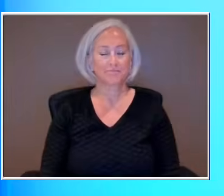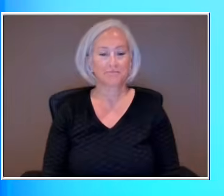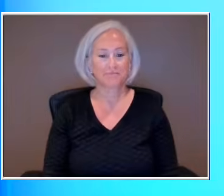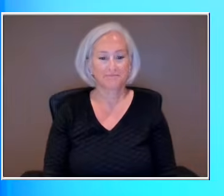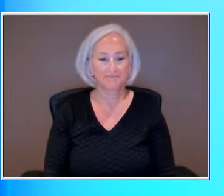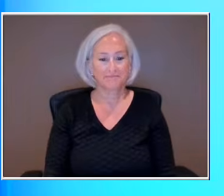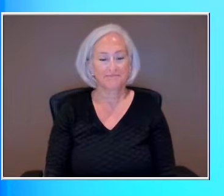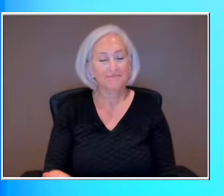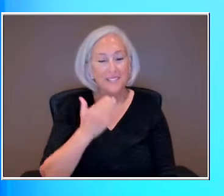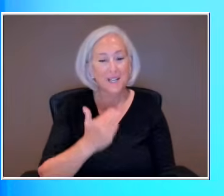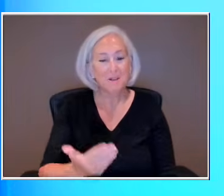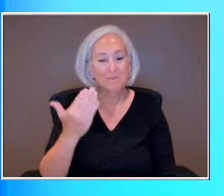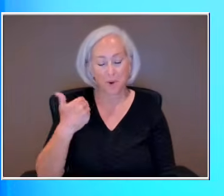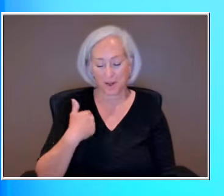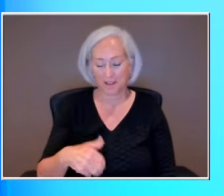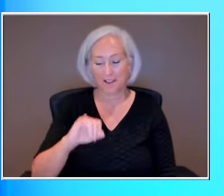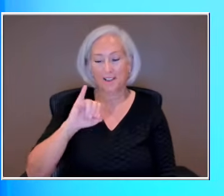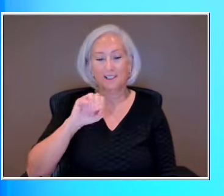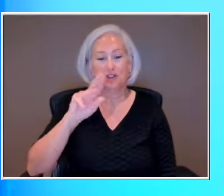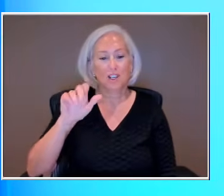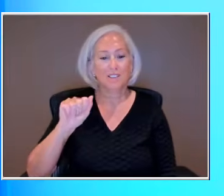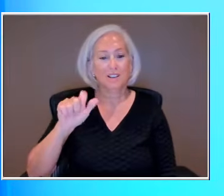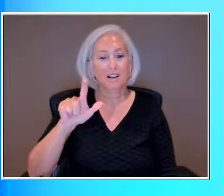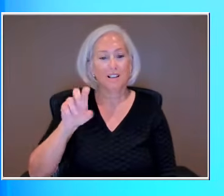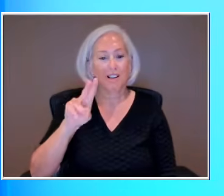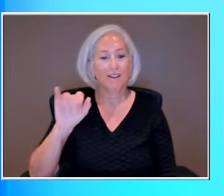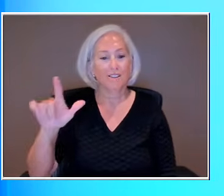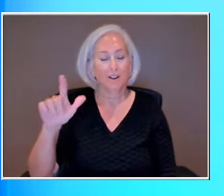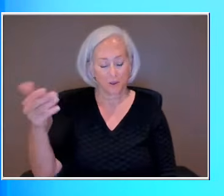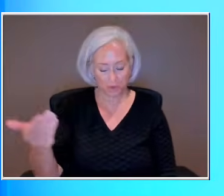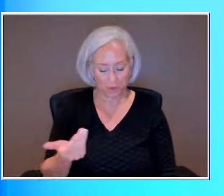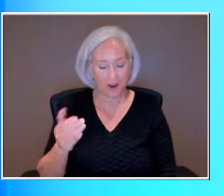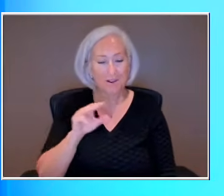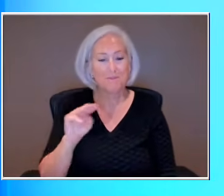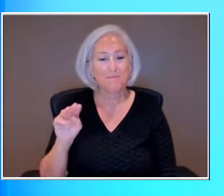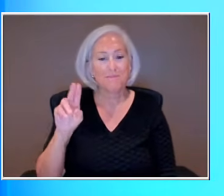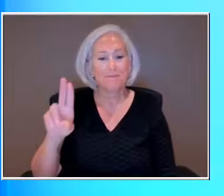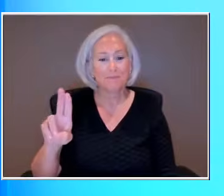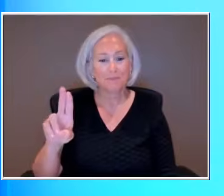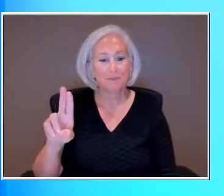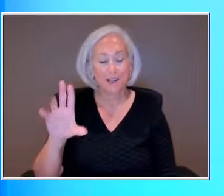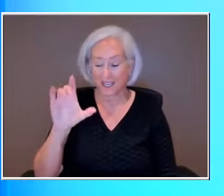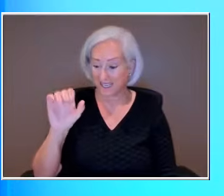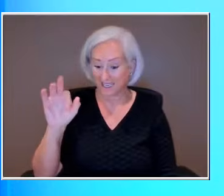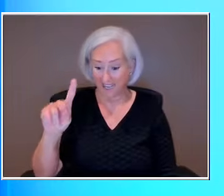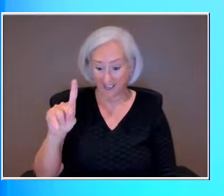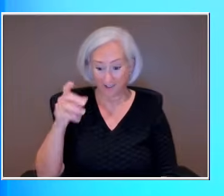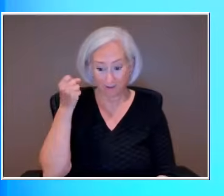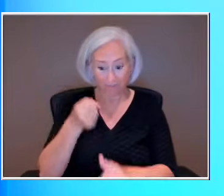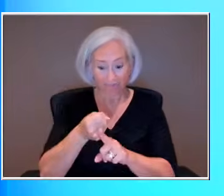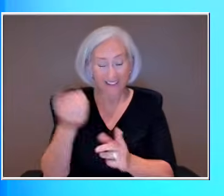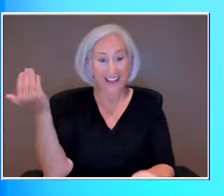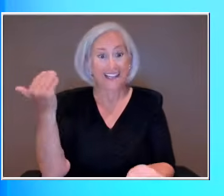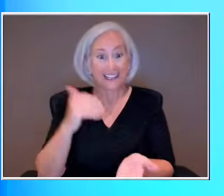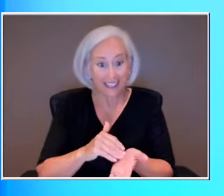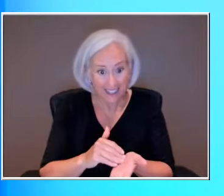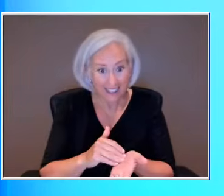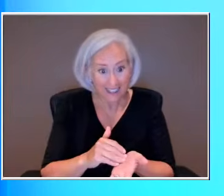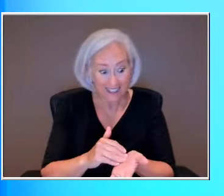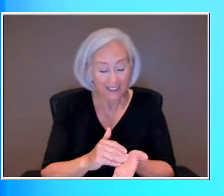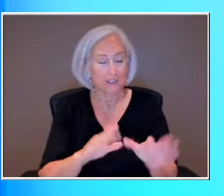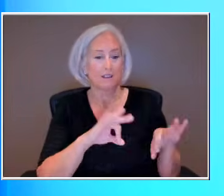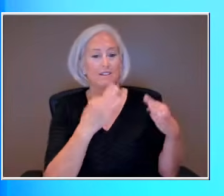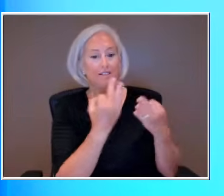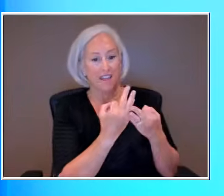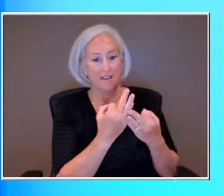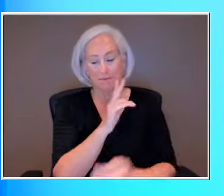Good morning, I'm Jessica Lovell, and welcome to the Morning Medical Update. When cancer comes back, patients and their families face tough decisions. Richard